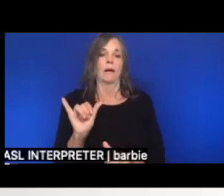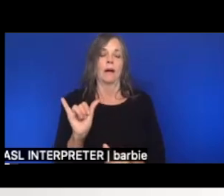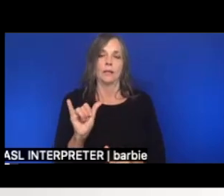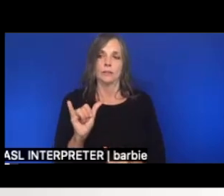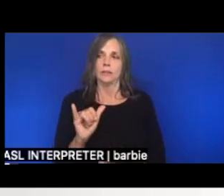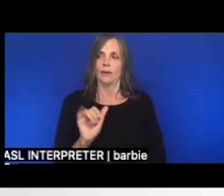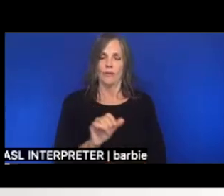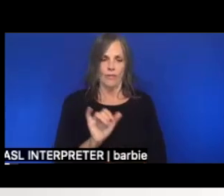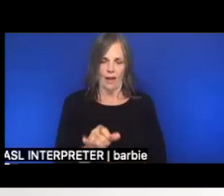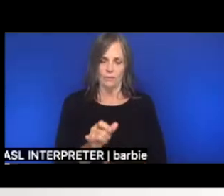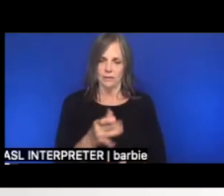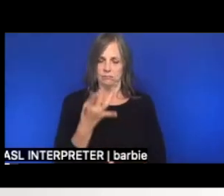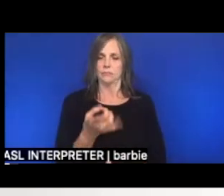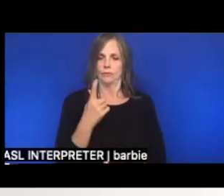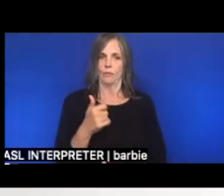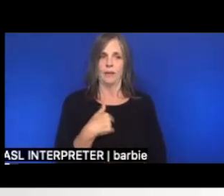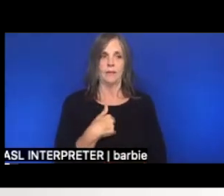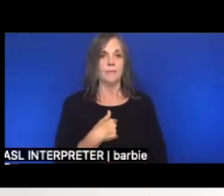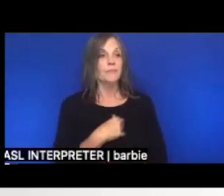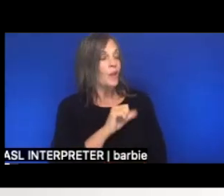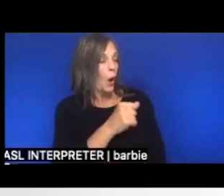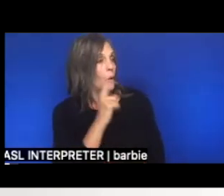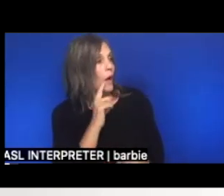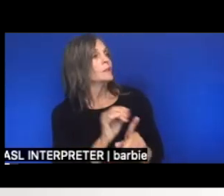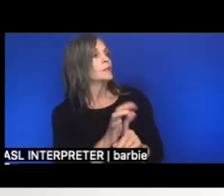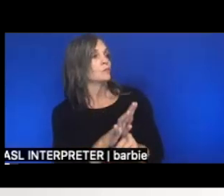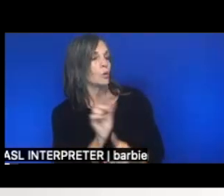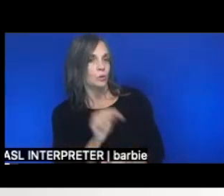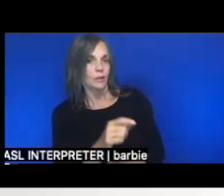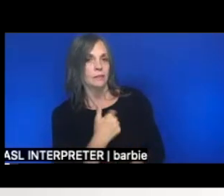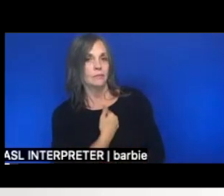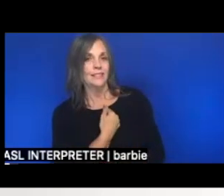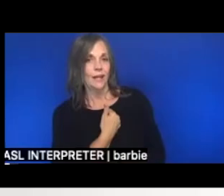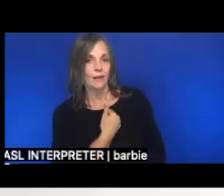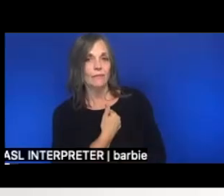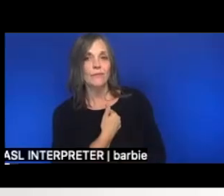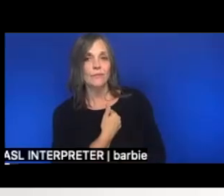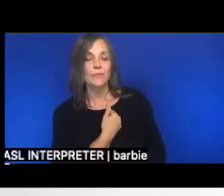sorry, because I was exposed to this myself, I was thinking,